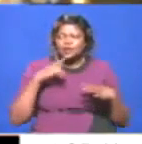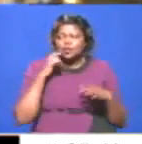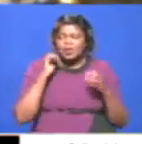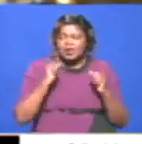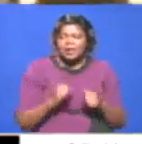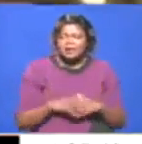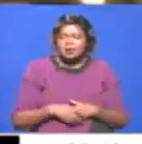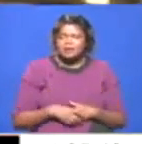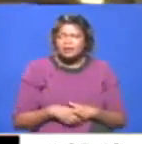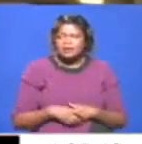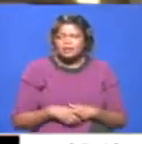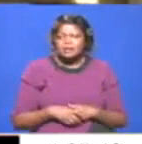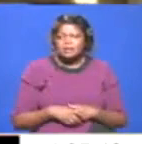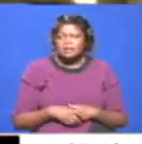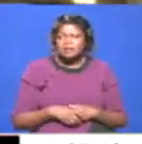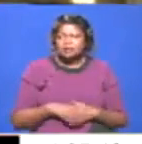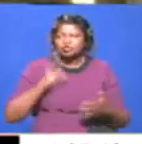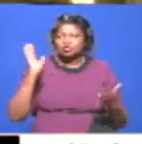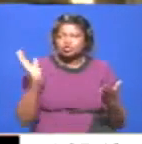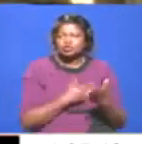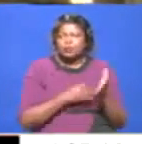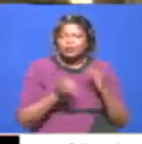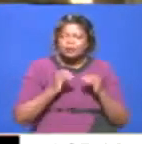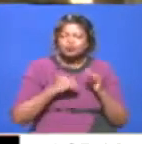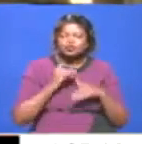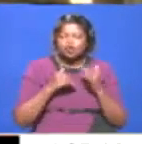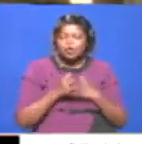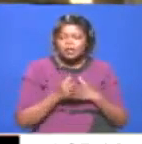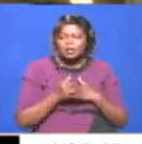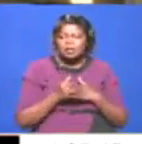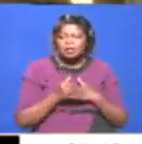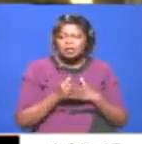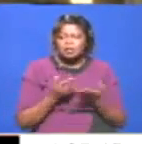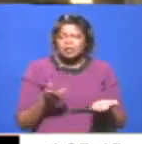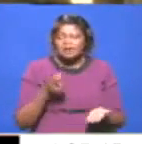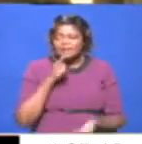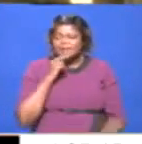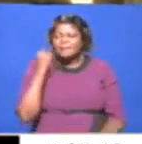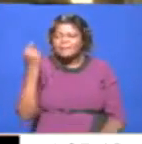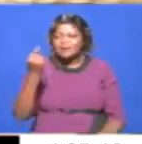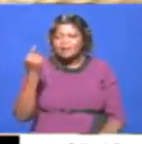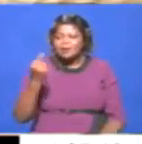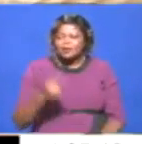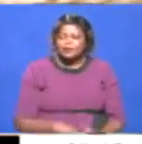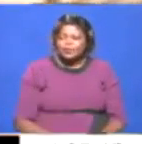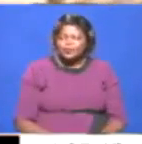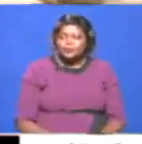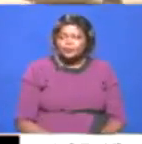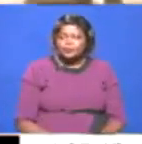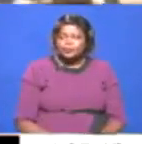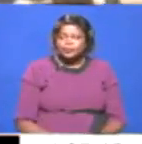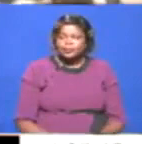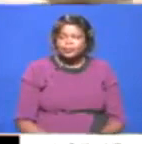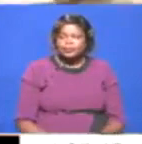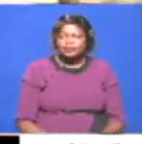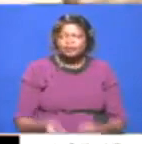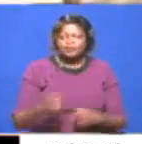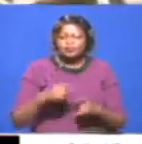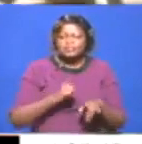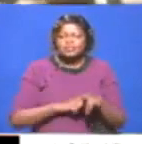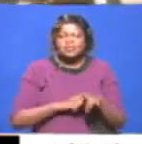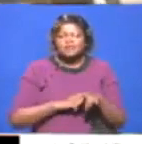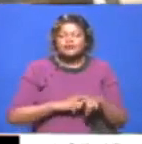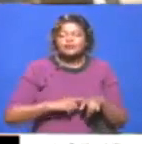corruption, napigana na corruption yote. Huyo si ni baba anawezana na hii inchi kweli. Since Raila Odinga declared